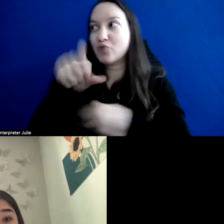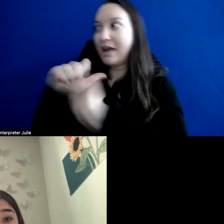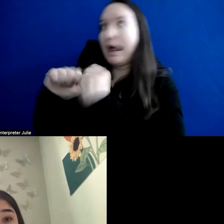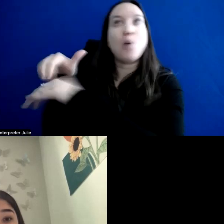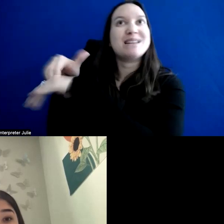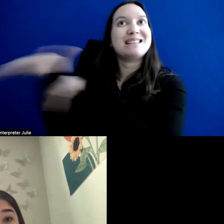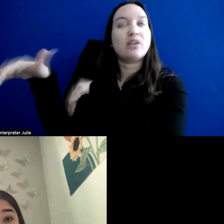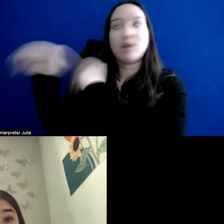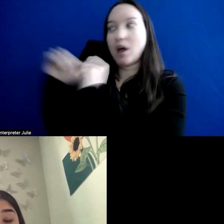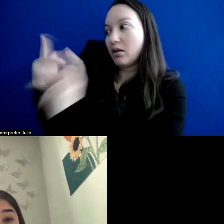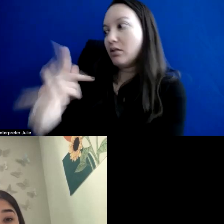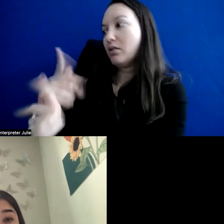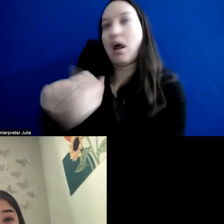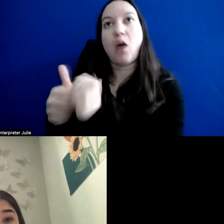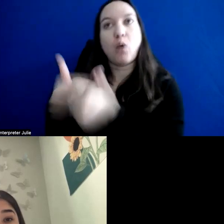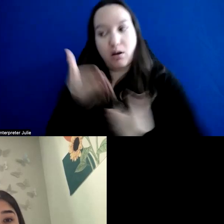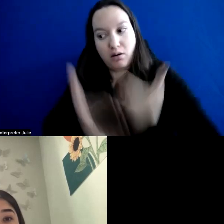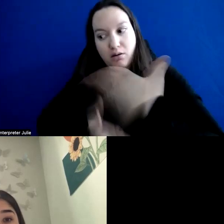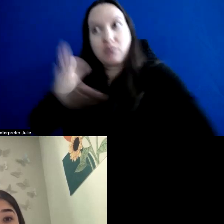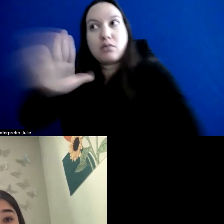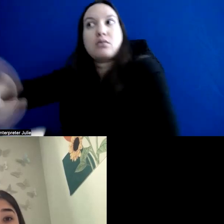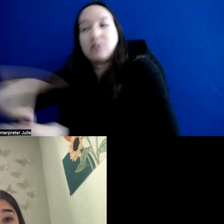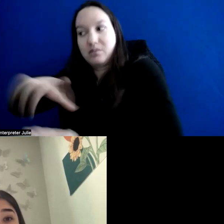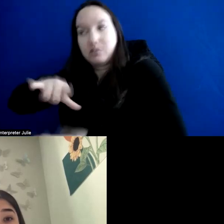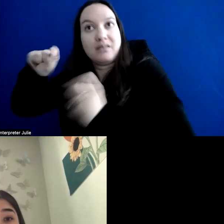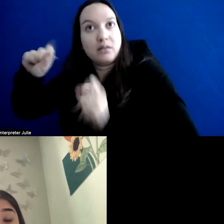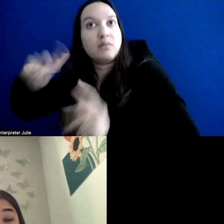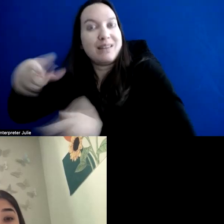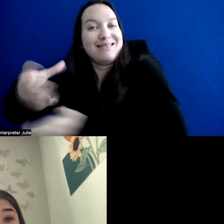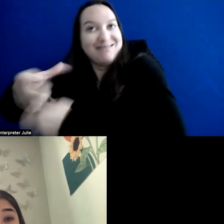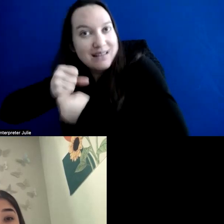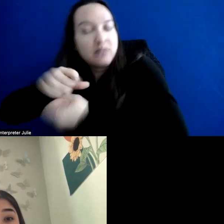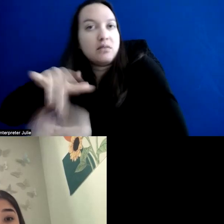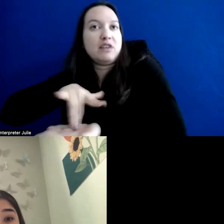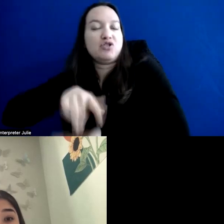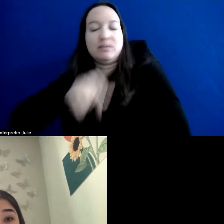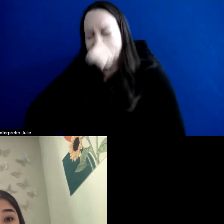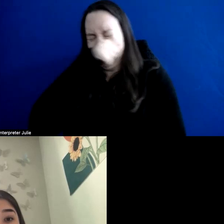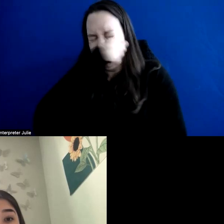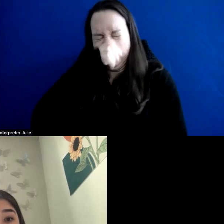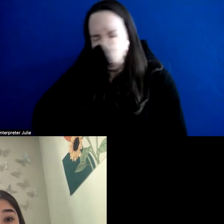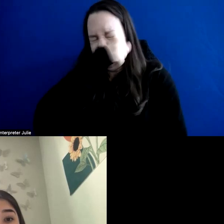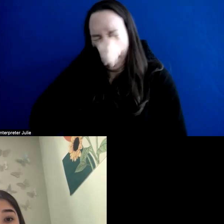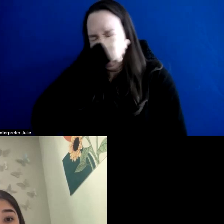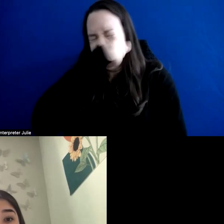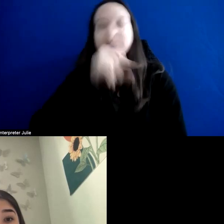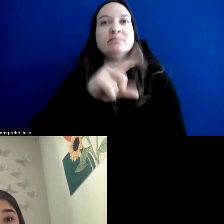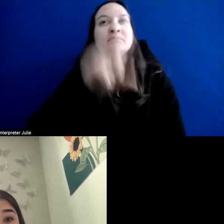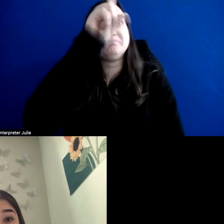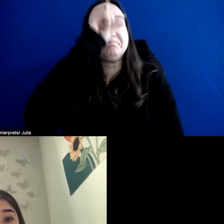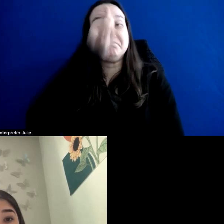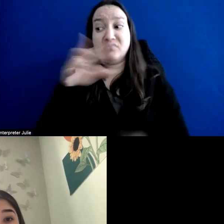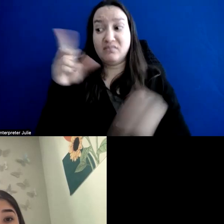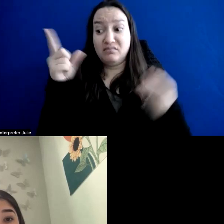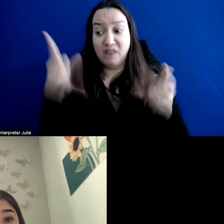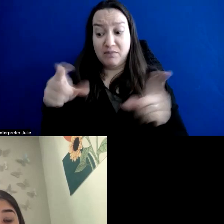of finding a mechanism to get things through. I think anyone can understand what it would be like to be in a